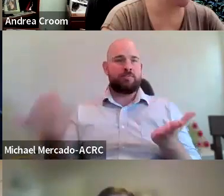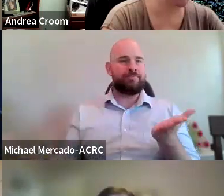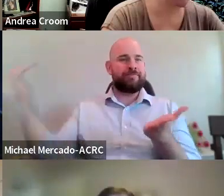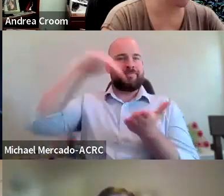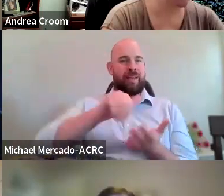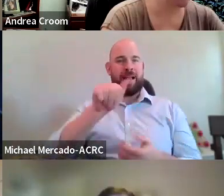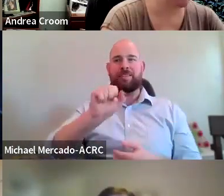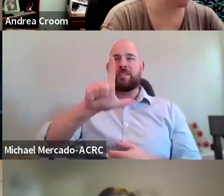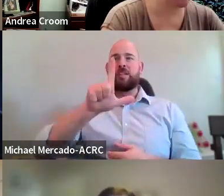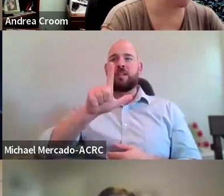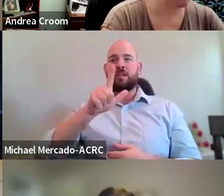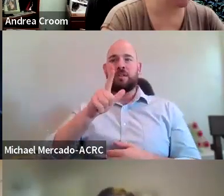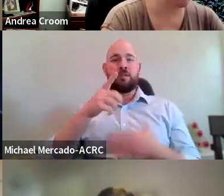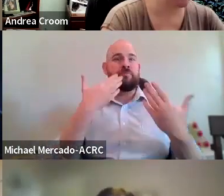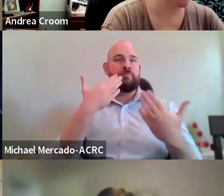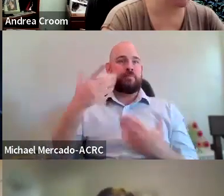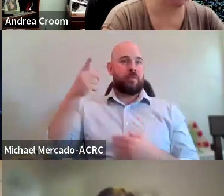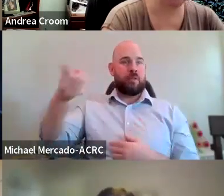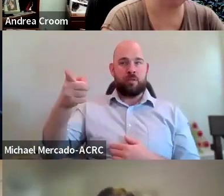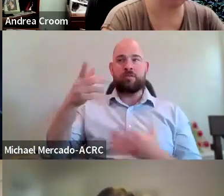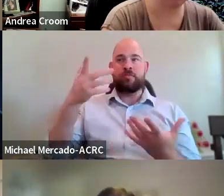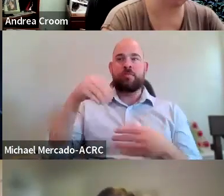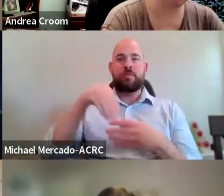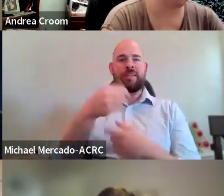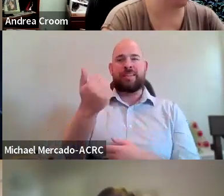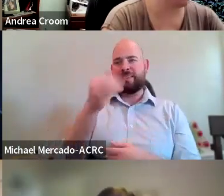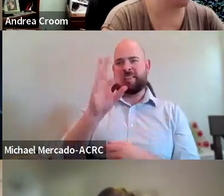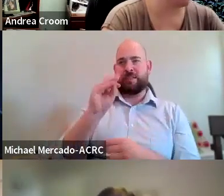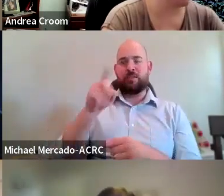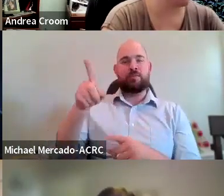Language. That is when ASL was brought back, thanks